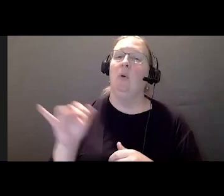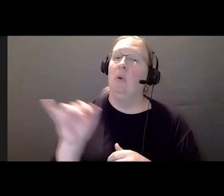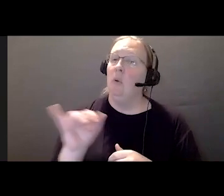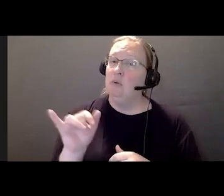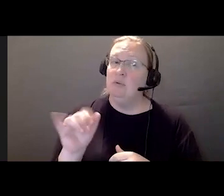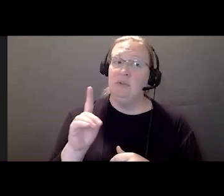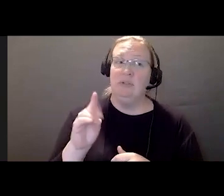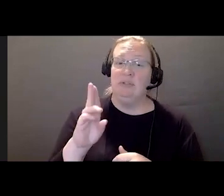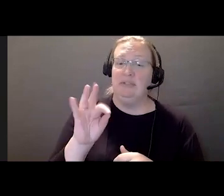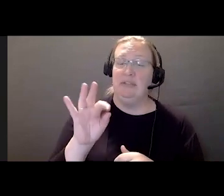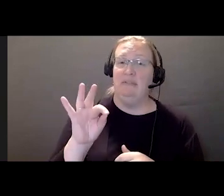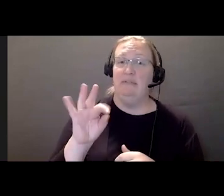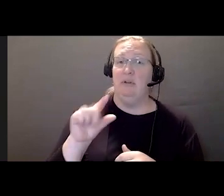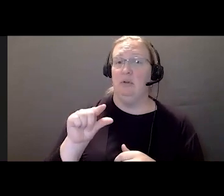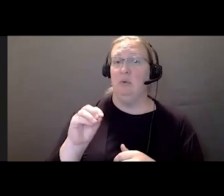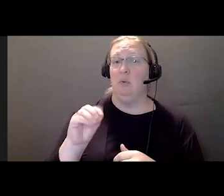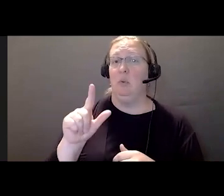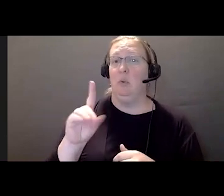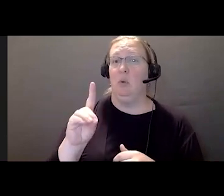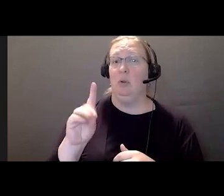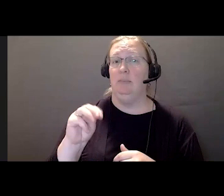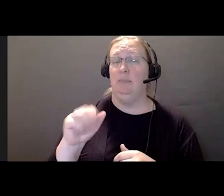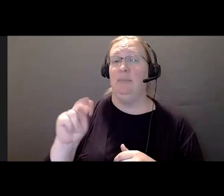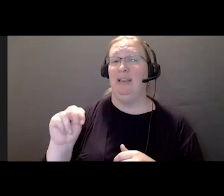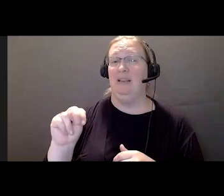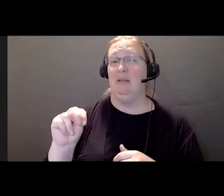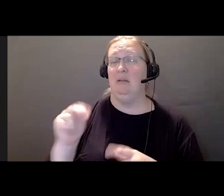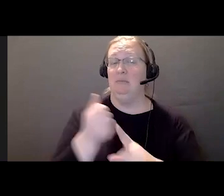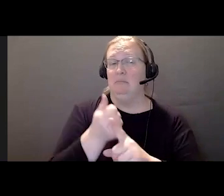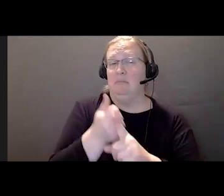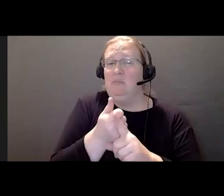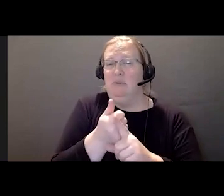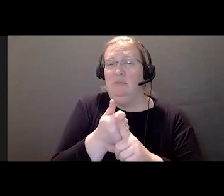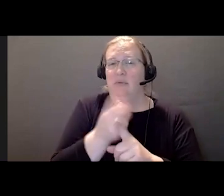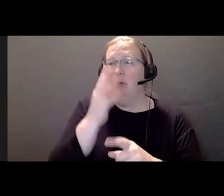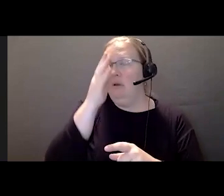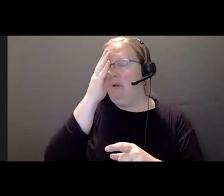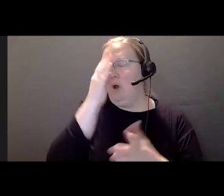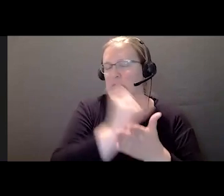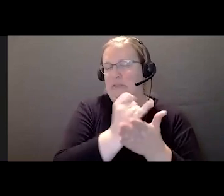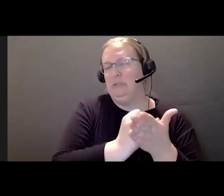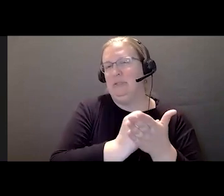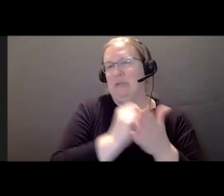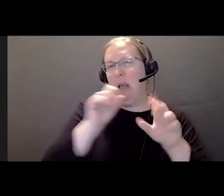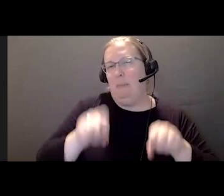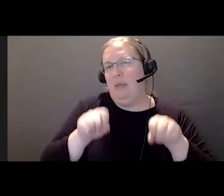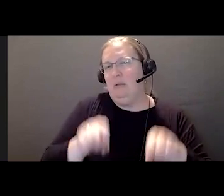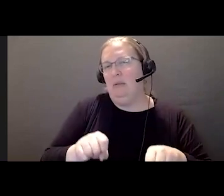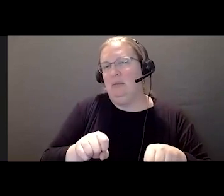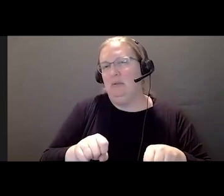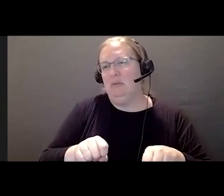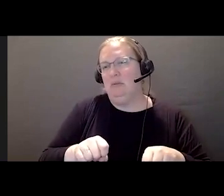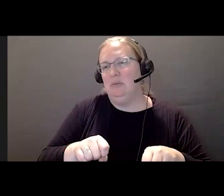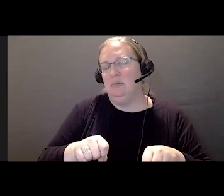Also, Duff Goldman. I admired him for his artistic abilities. It's amazing how he can